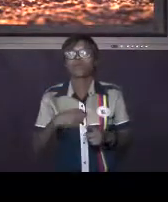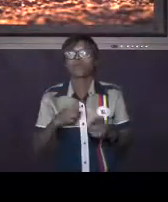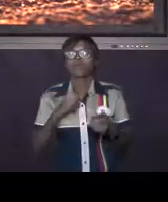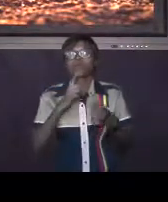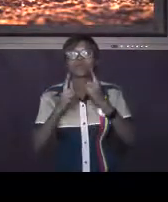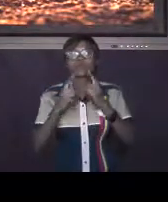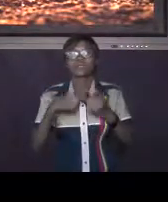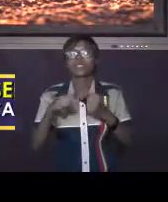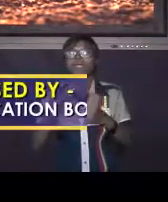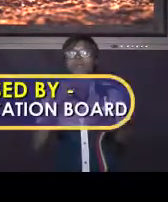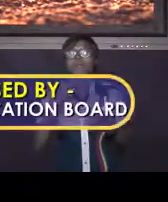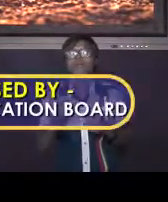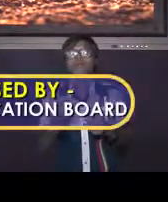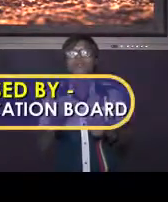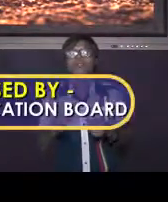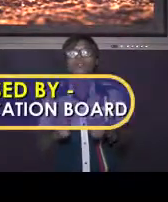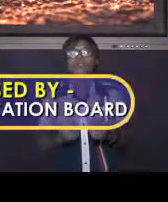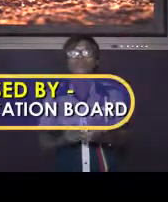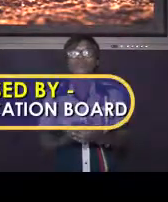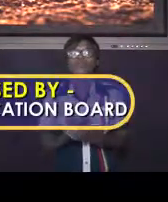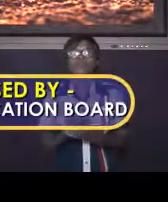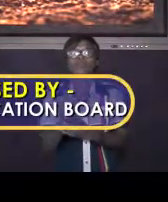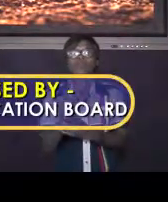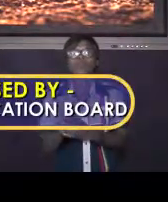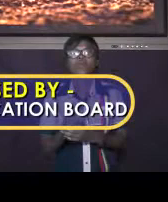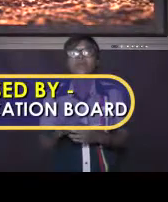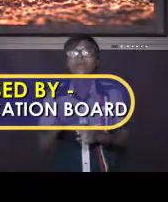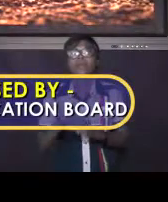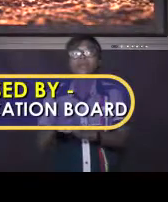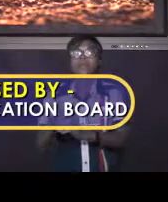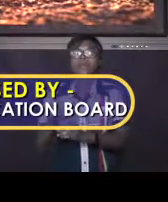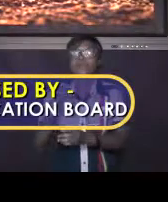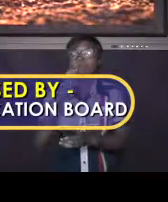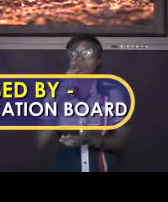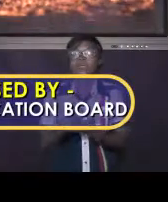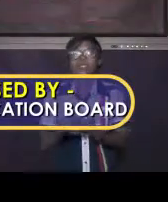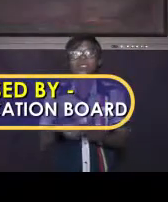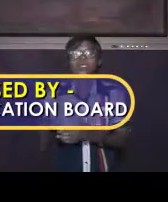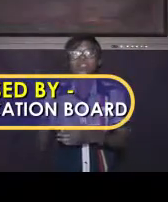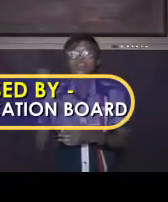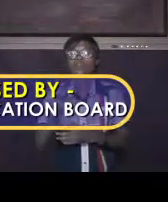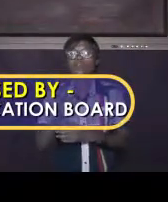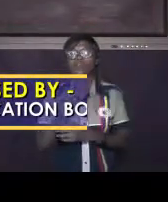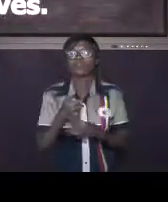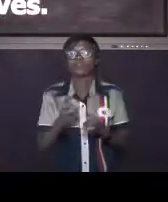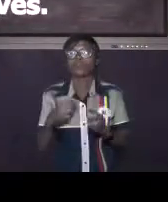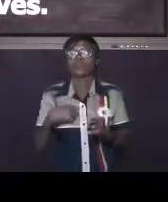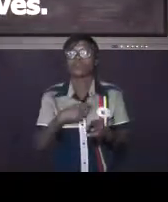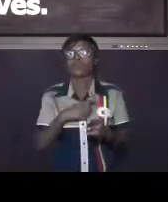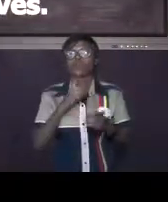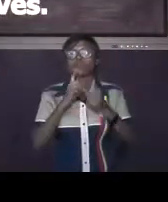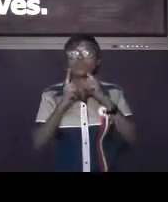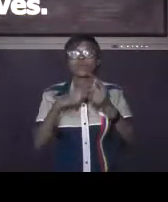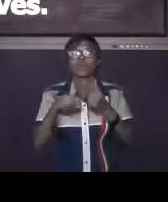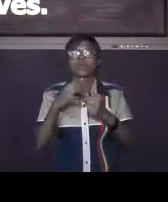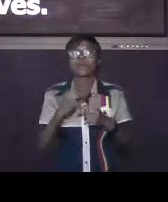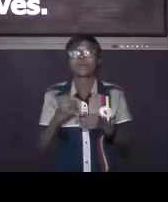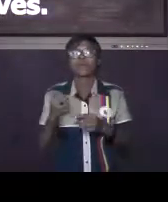through which plants manufacture their food, there's no way we'll not talk about light.